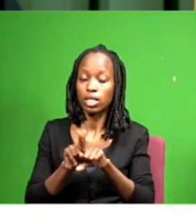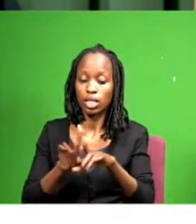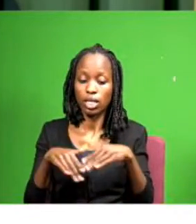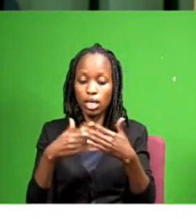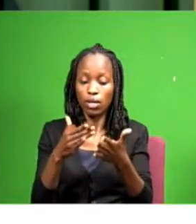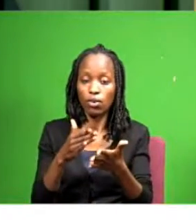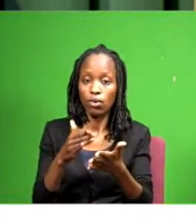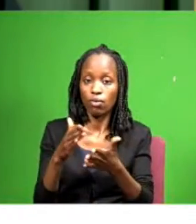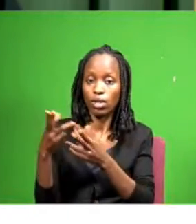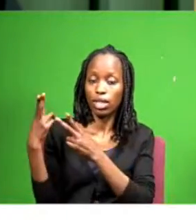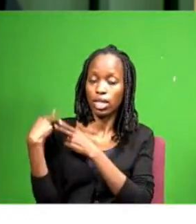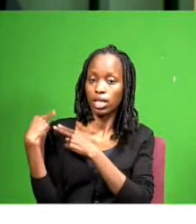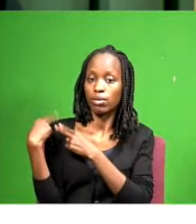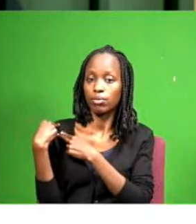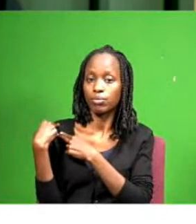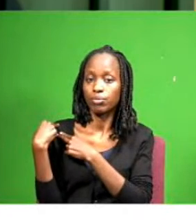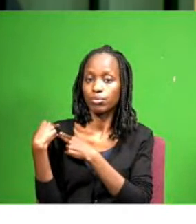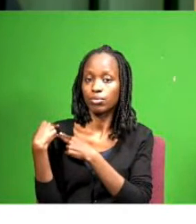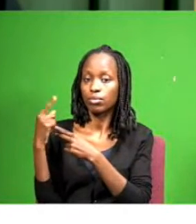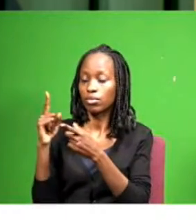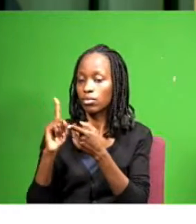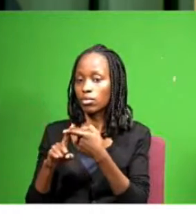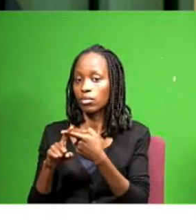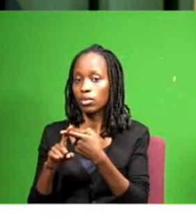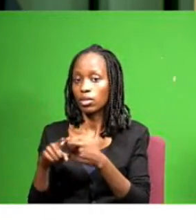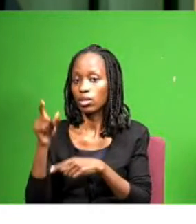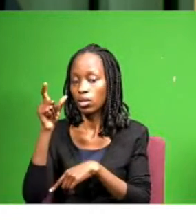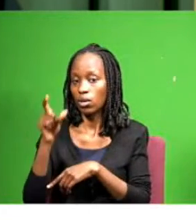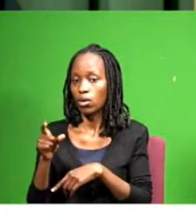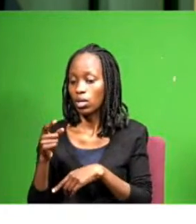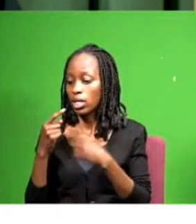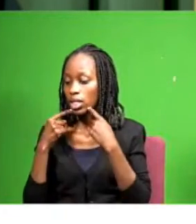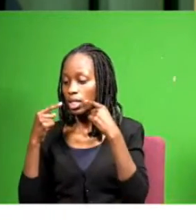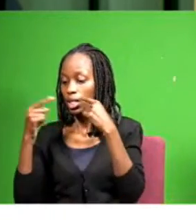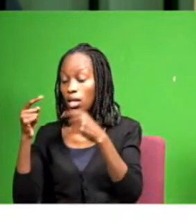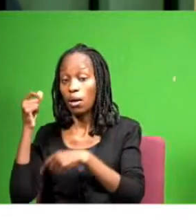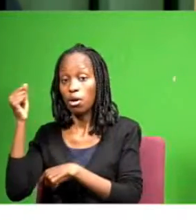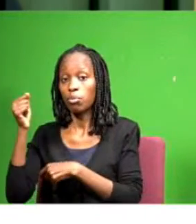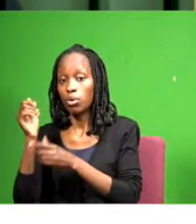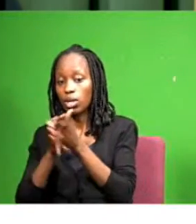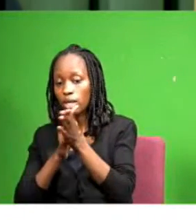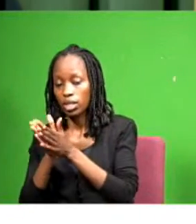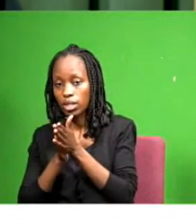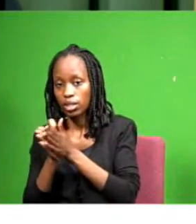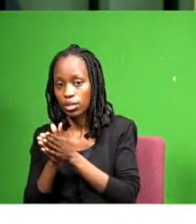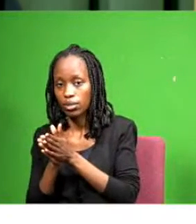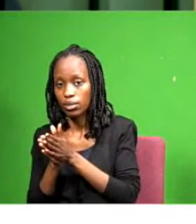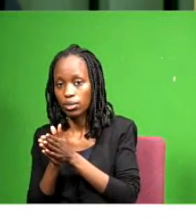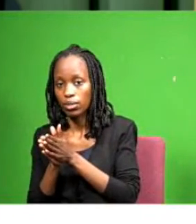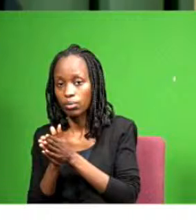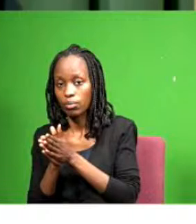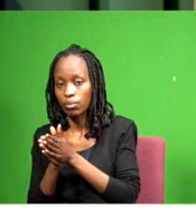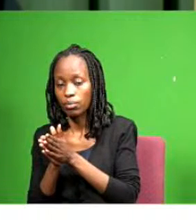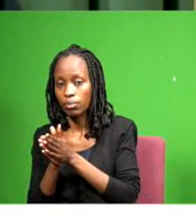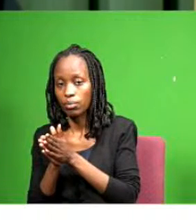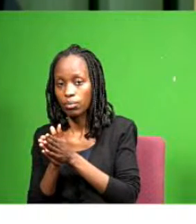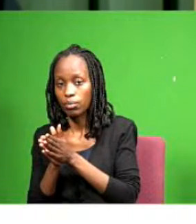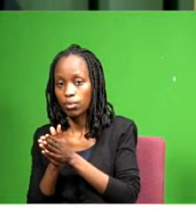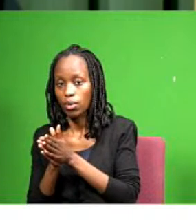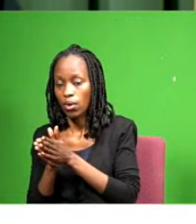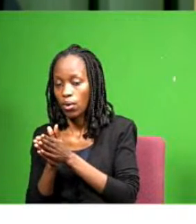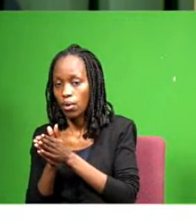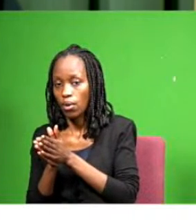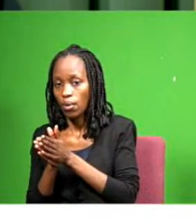a delicate responsibility to persons with declared political interest is tantamount to gerrymandering, which